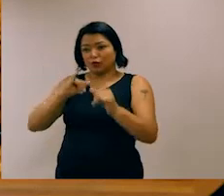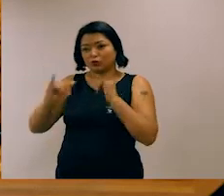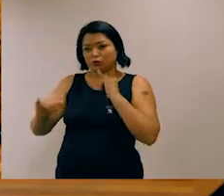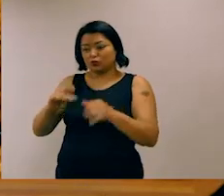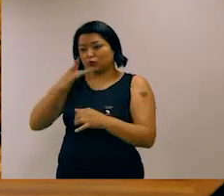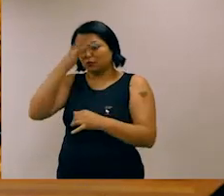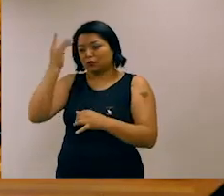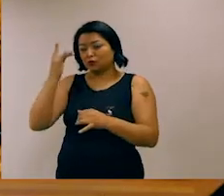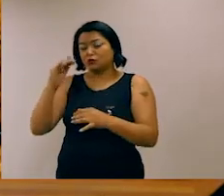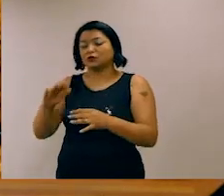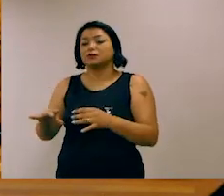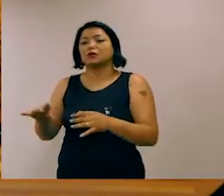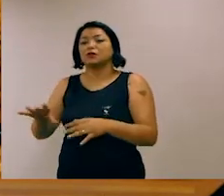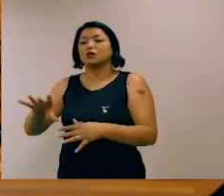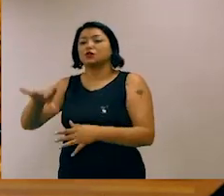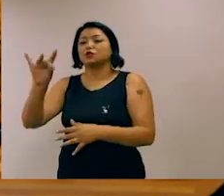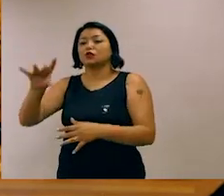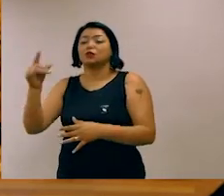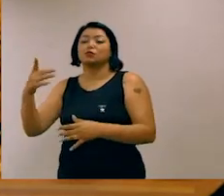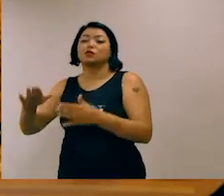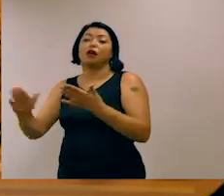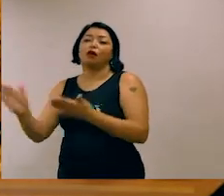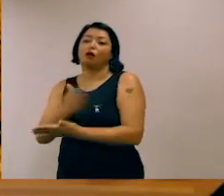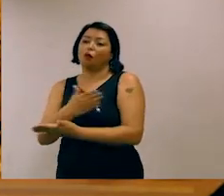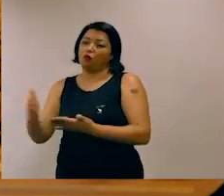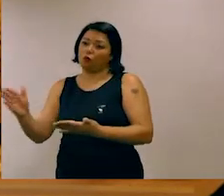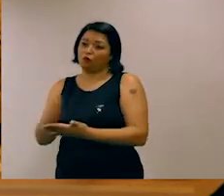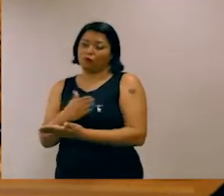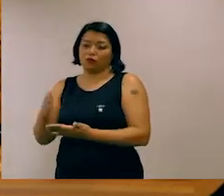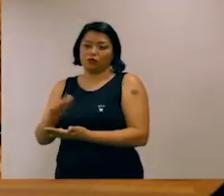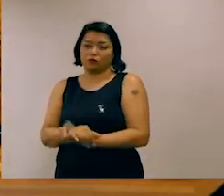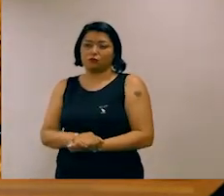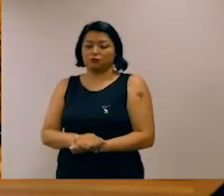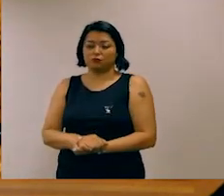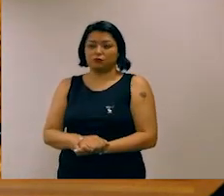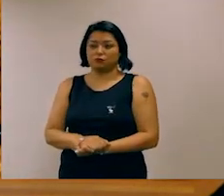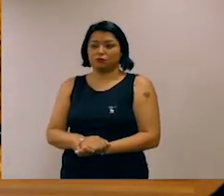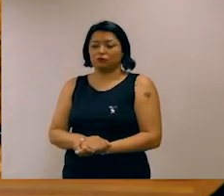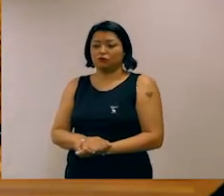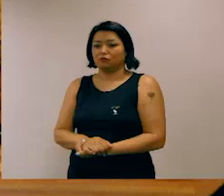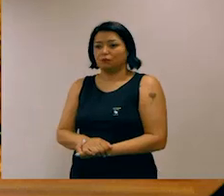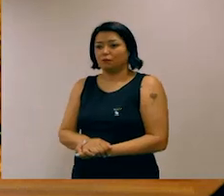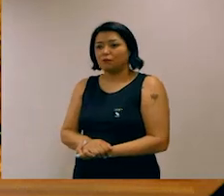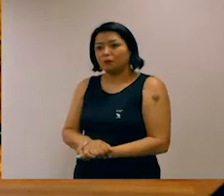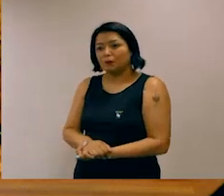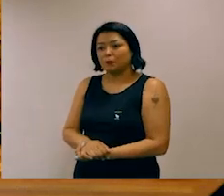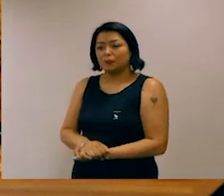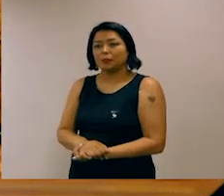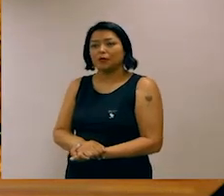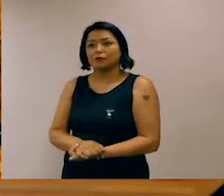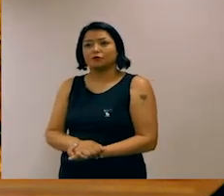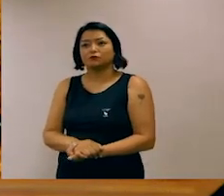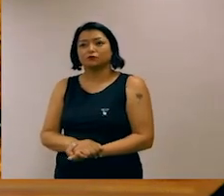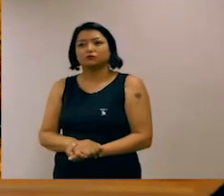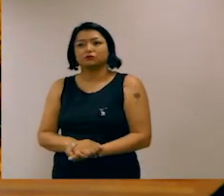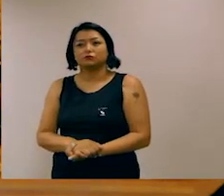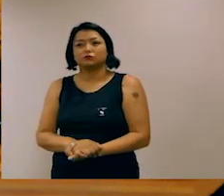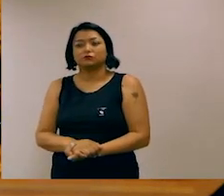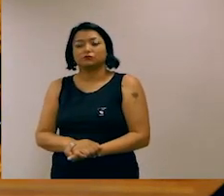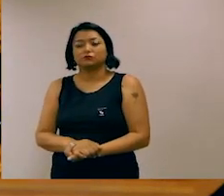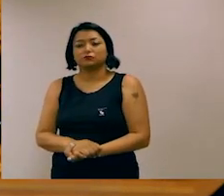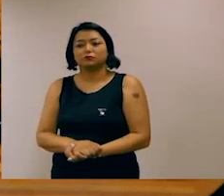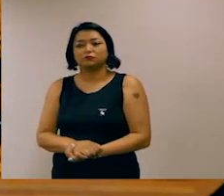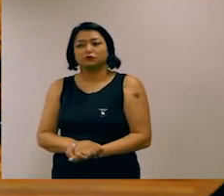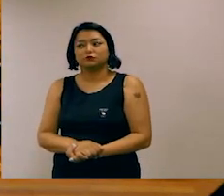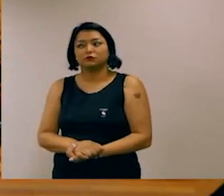that we can refer to someone specific. So this is a really important point, and we're really trying to